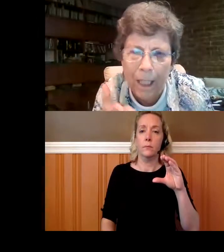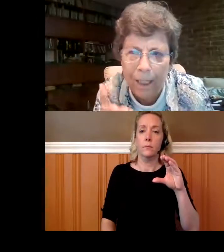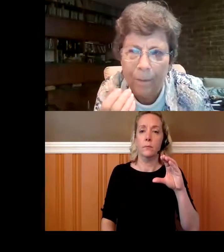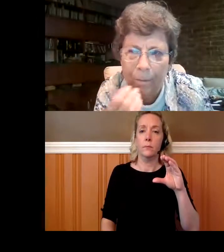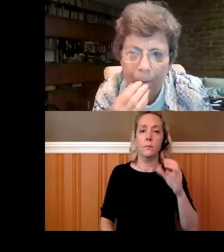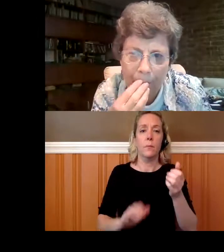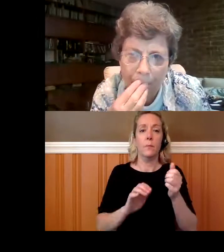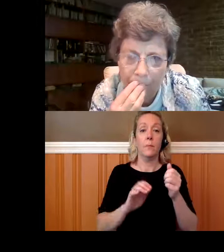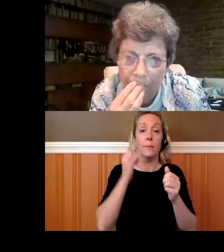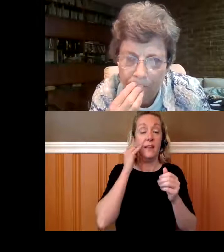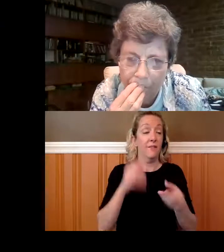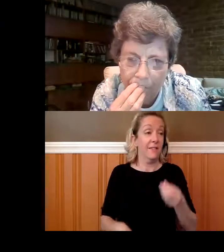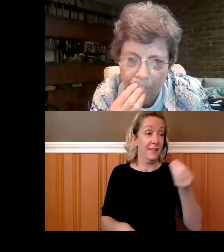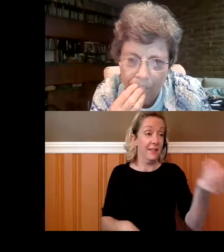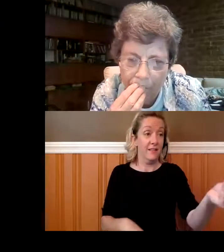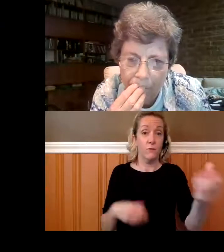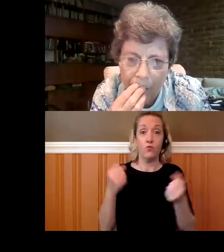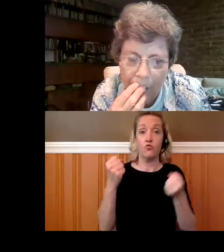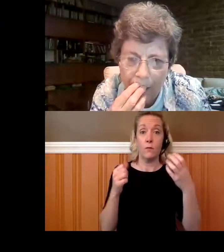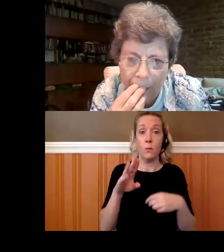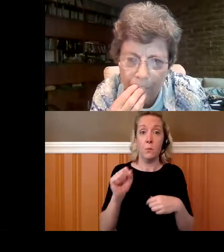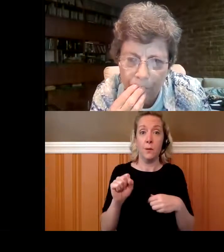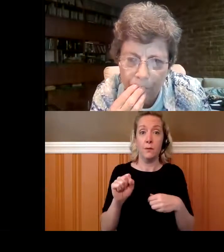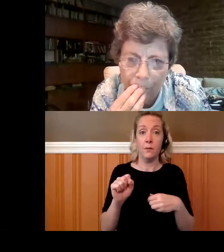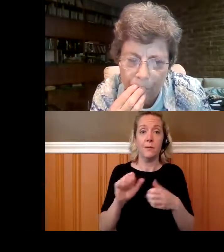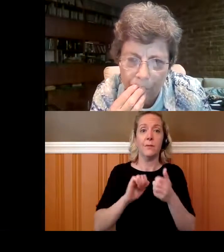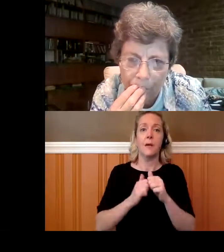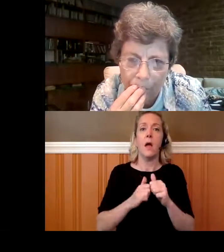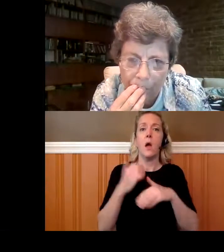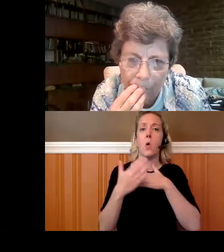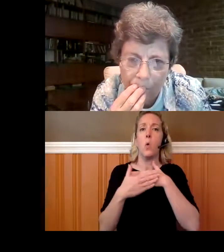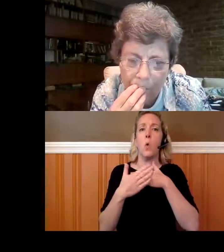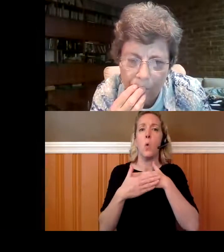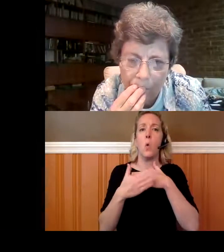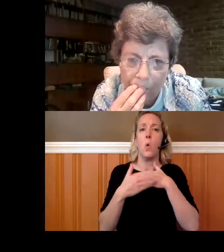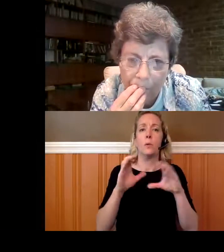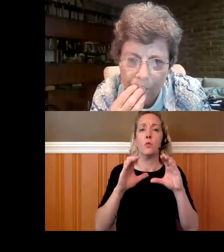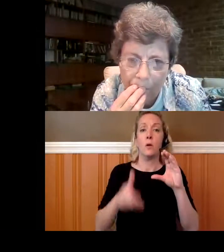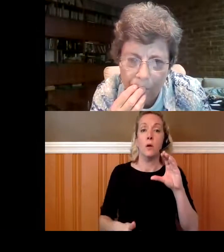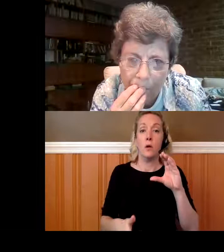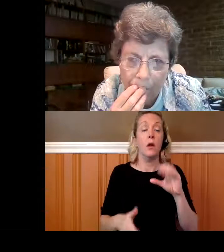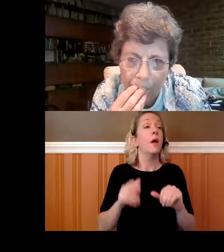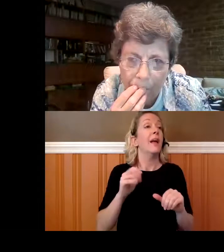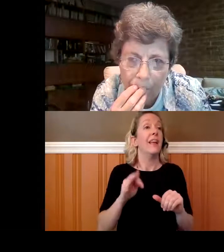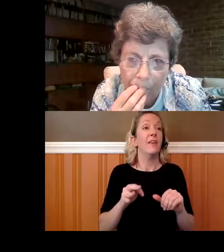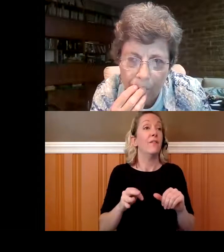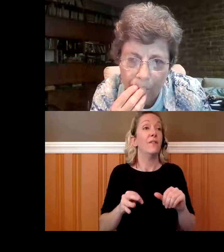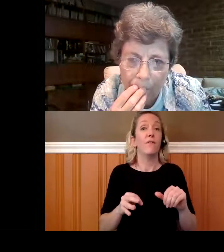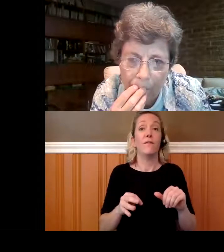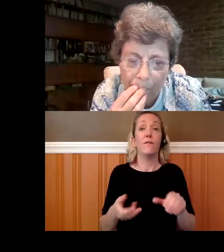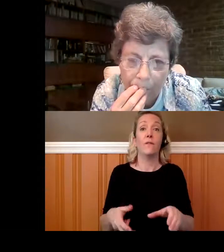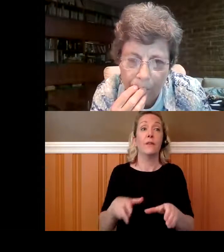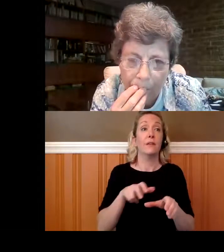strategy? I don't know if he never gets the card back. Yeah, or